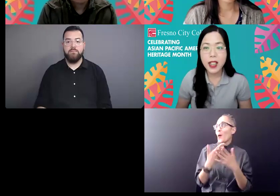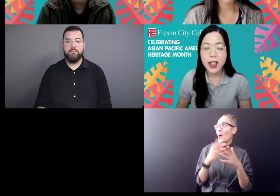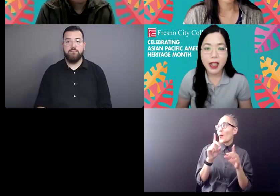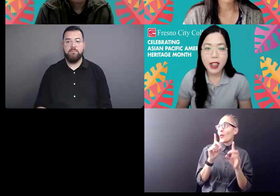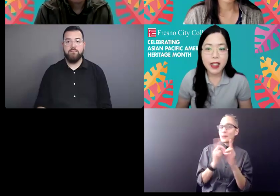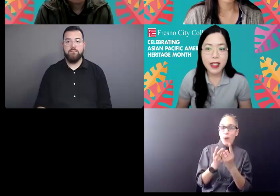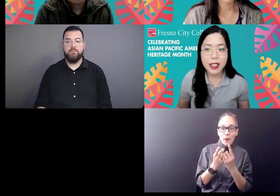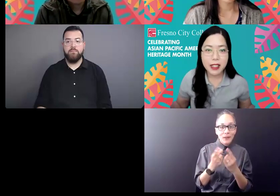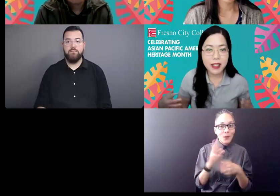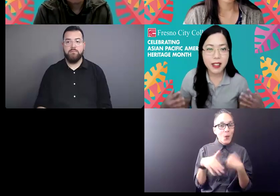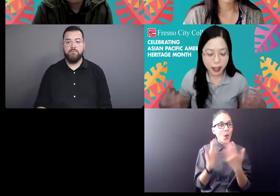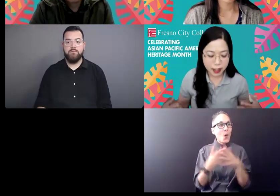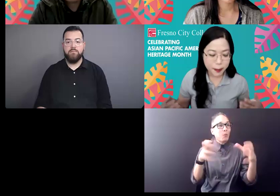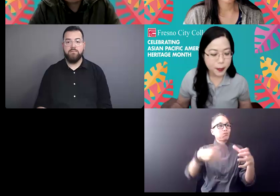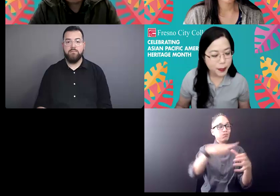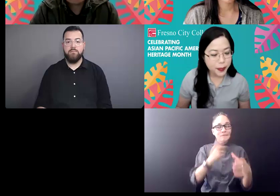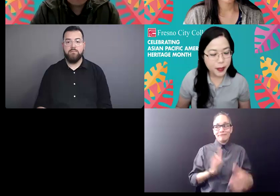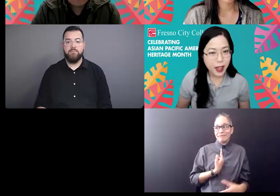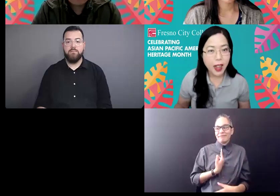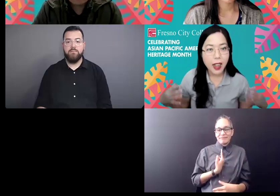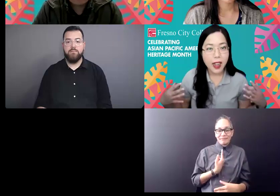department, and